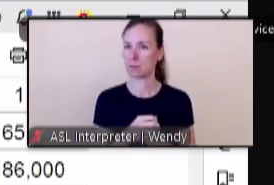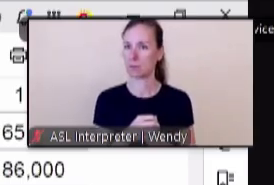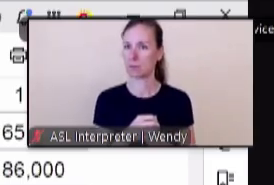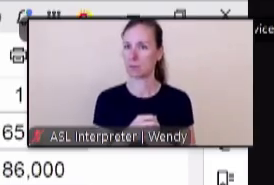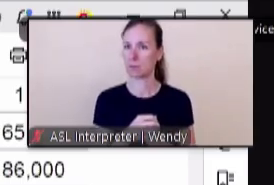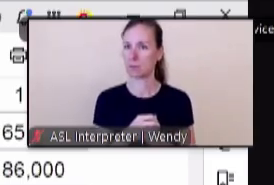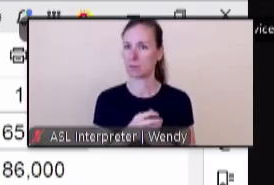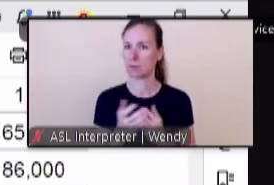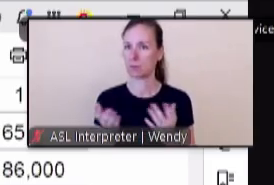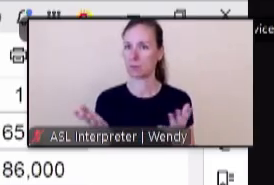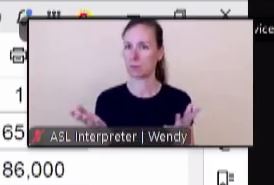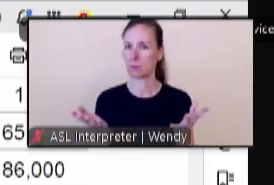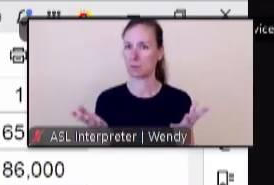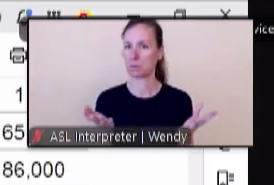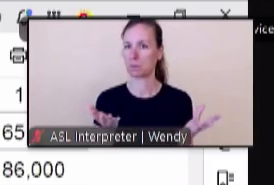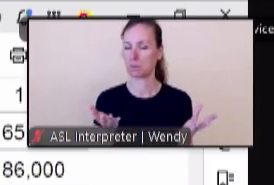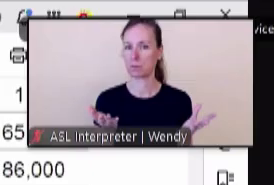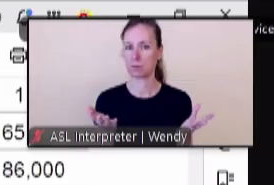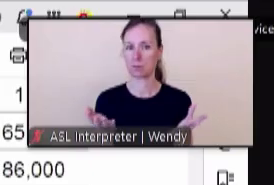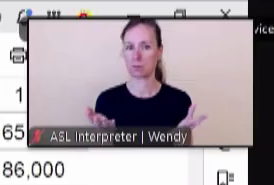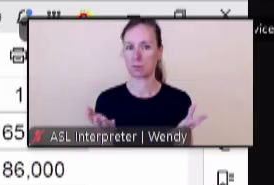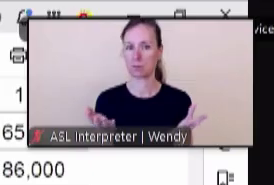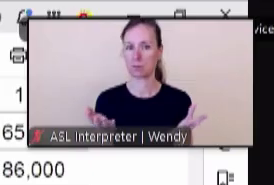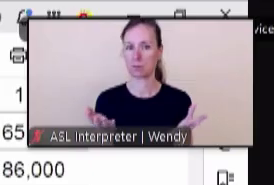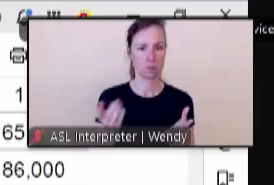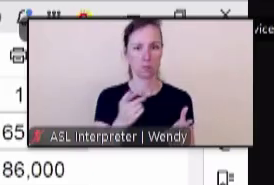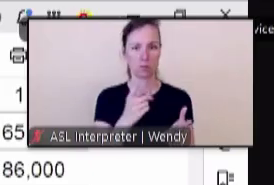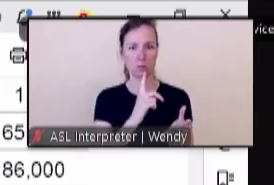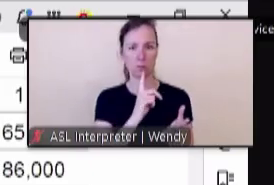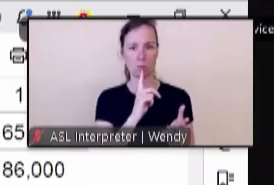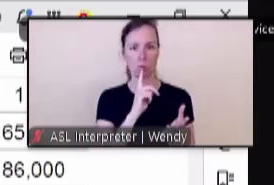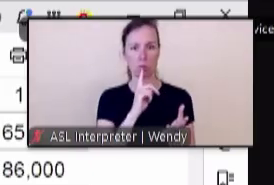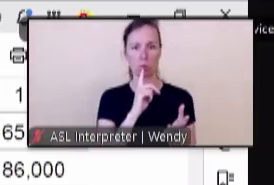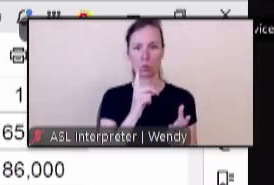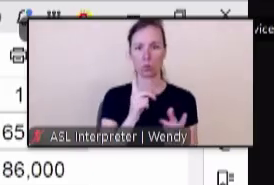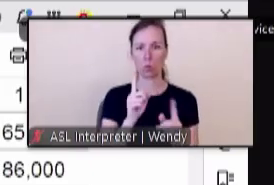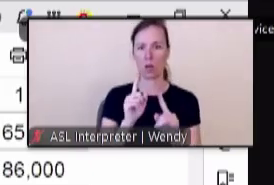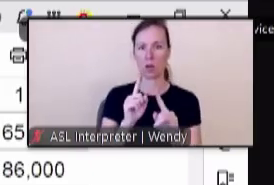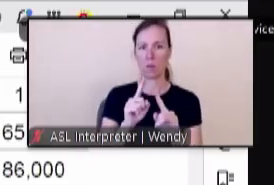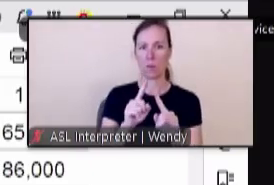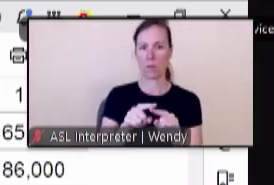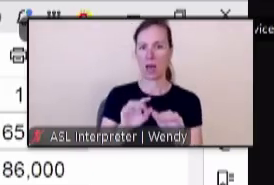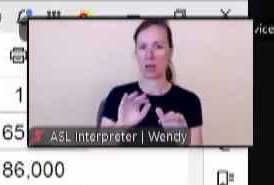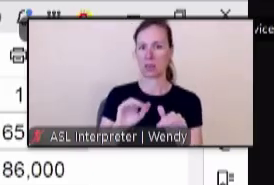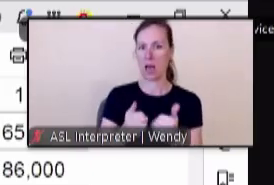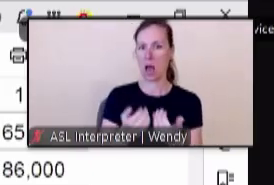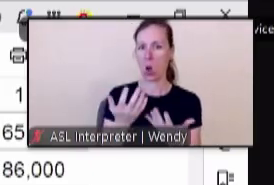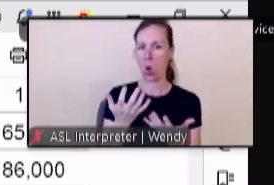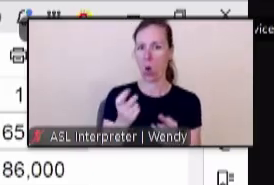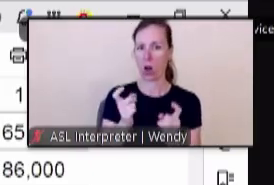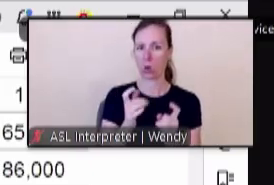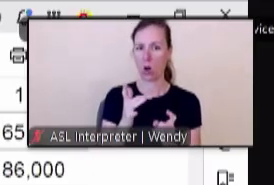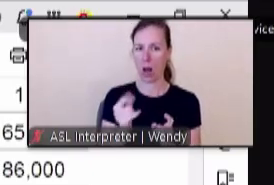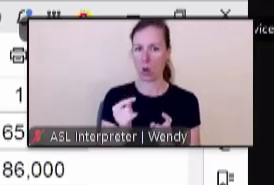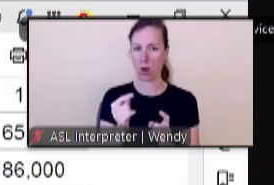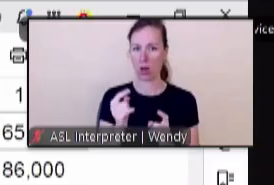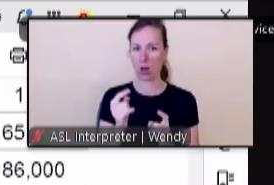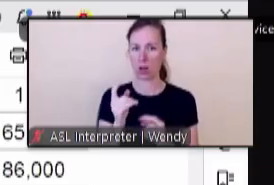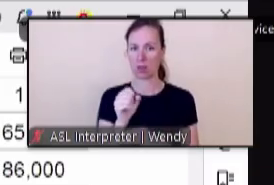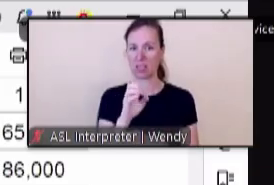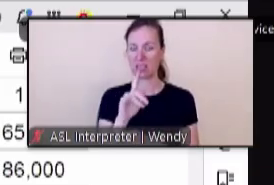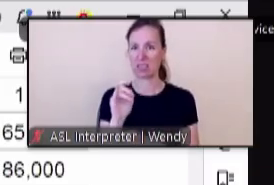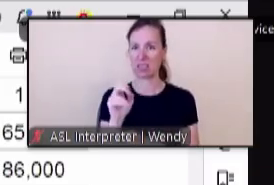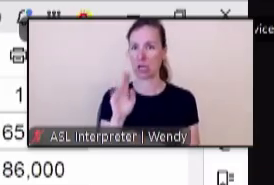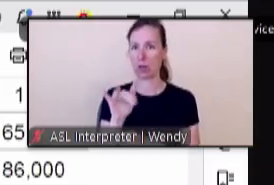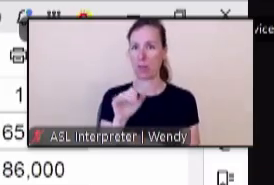Yeah, it depends on how you want to have it. We go section by section or. Do you want to do section by section or? No, we can do section by